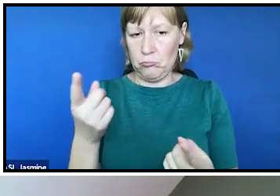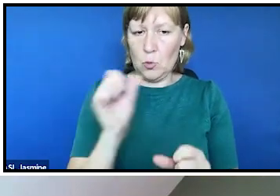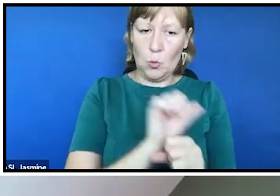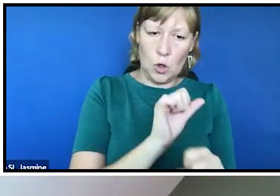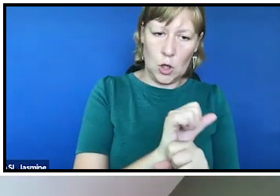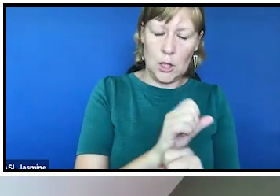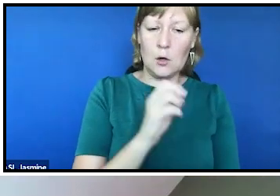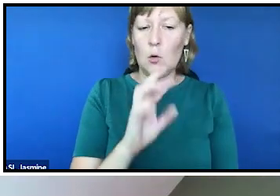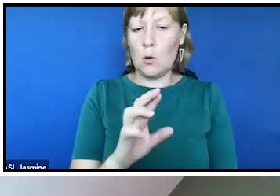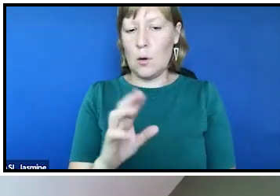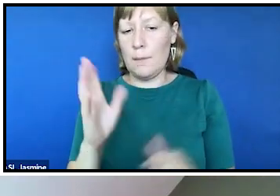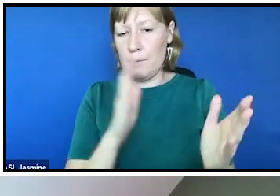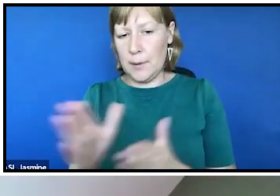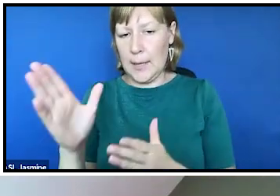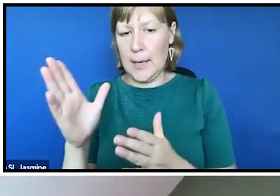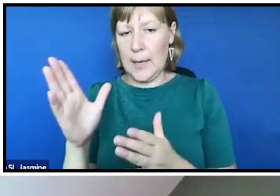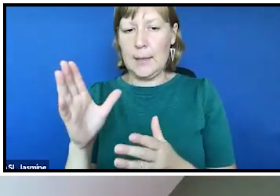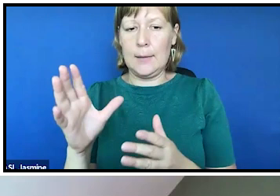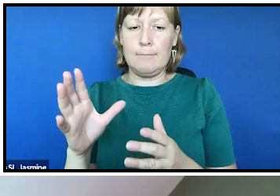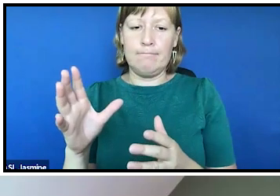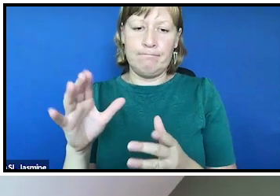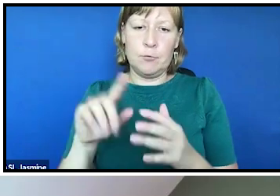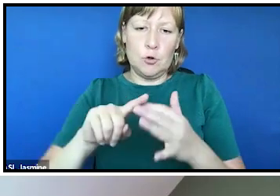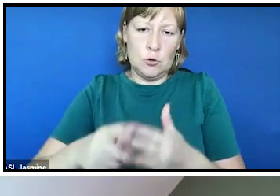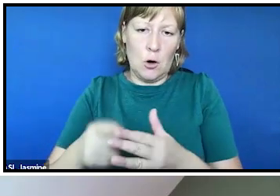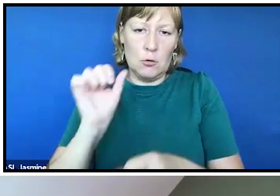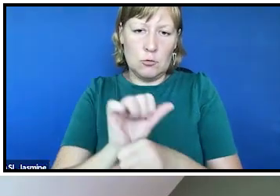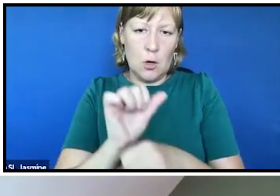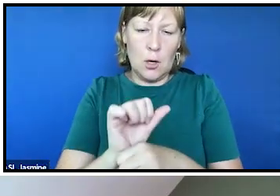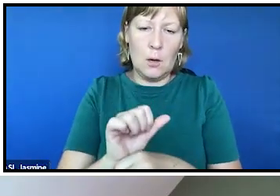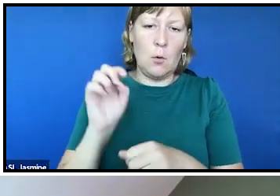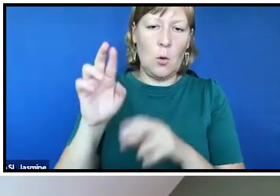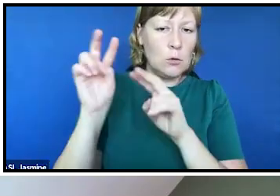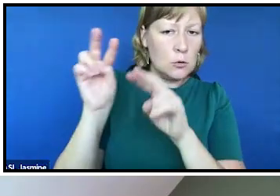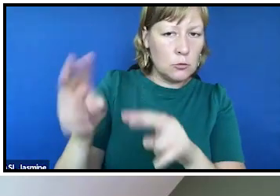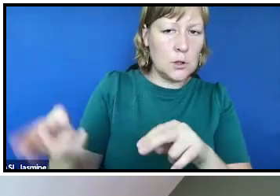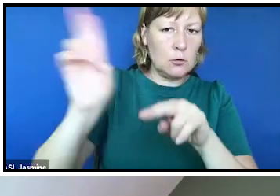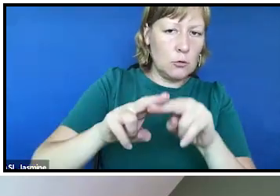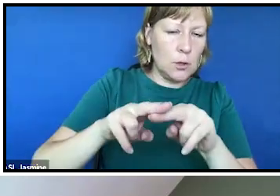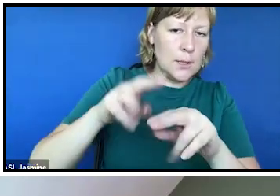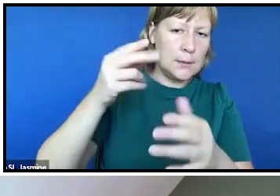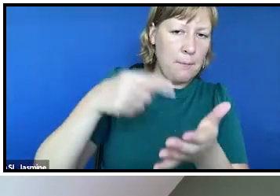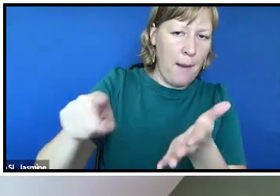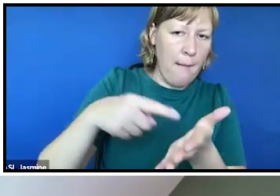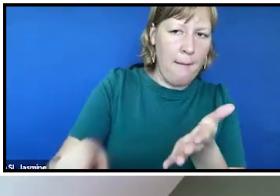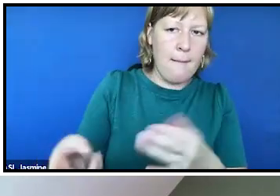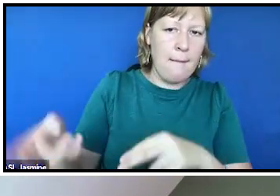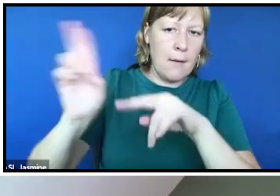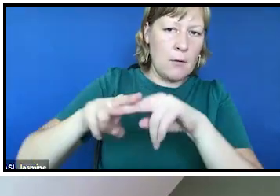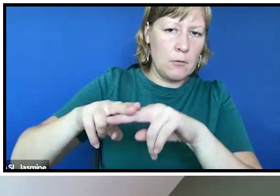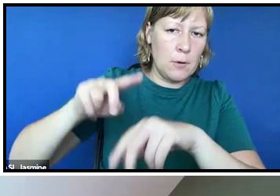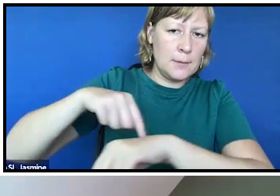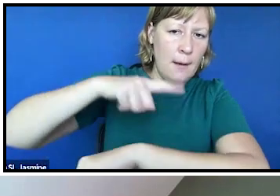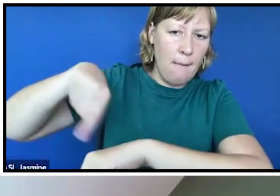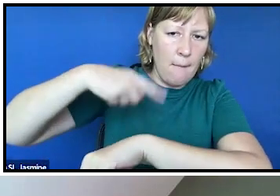a job, who have an increase in pay at a job or an increase in hours, we want to remind everybody that they